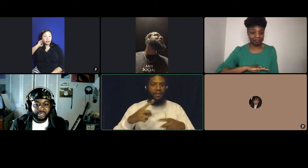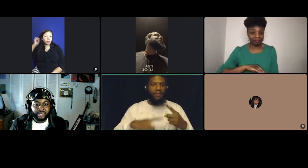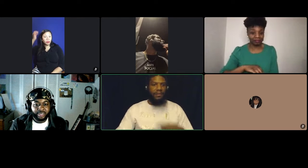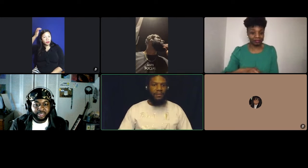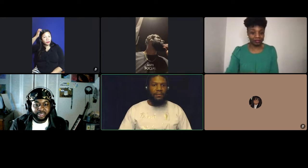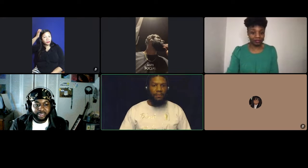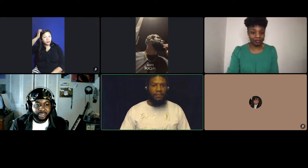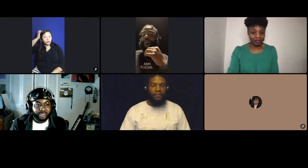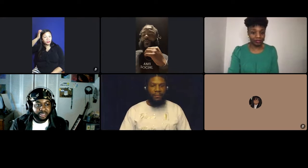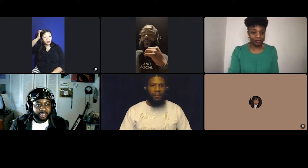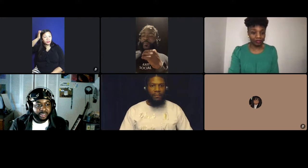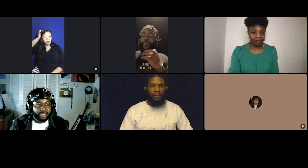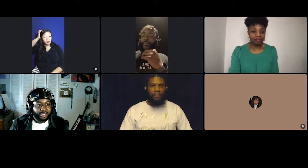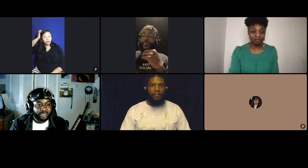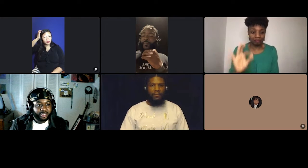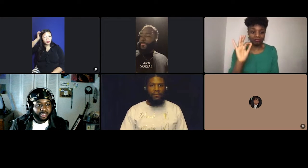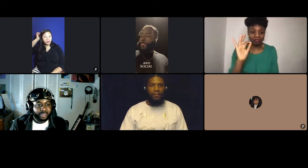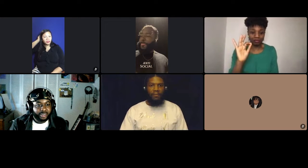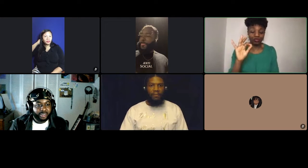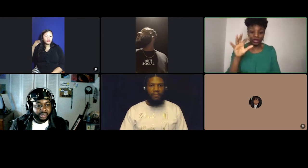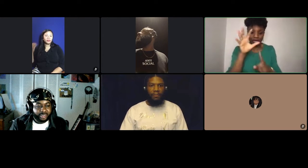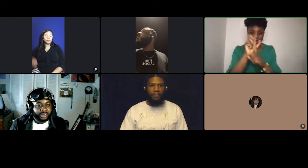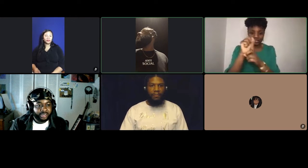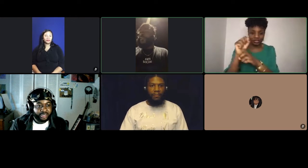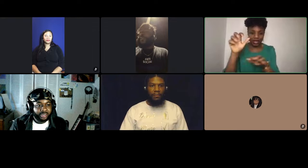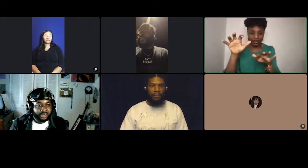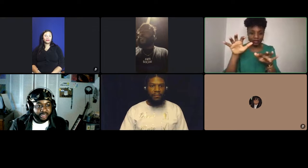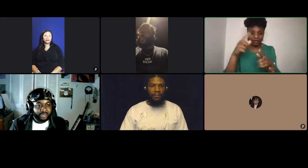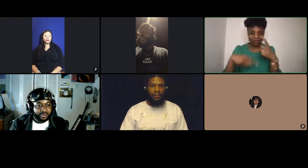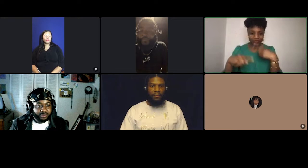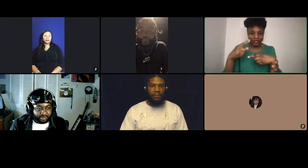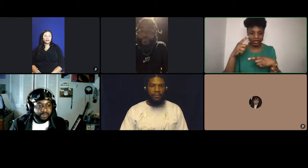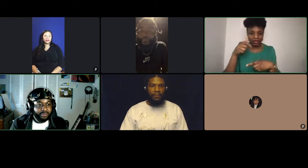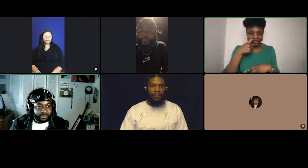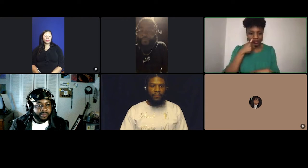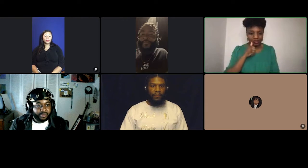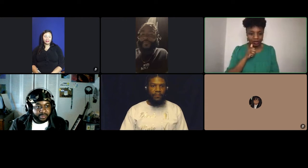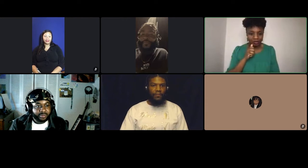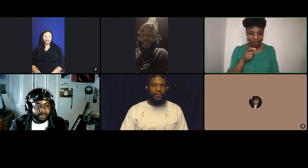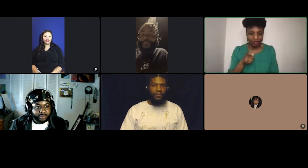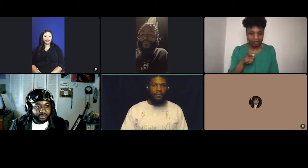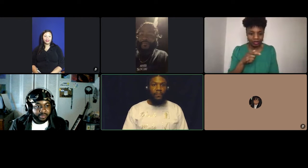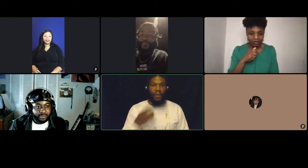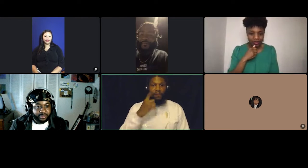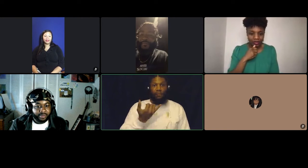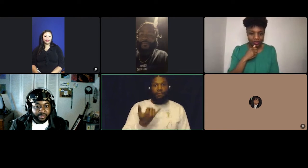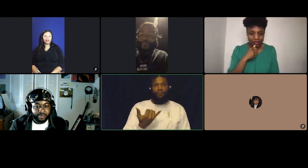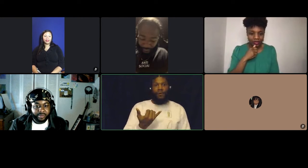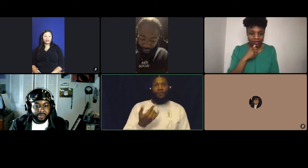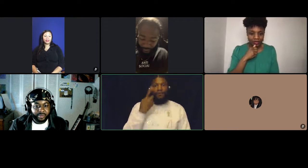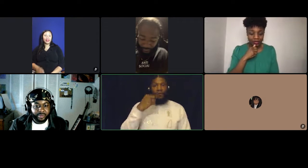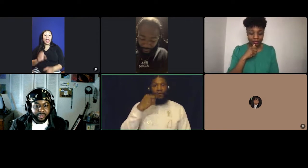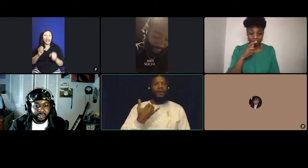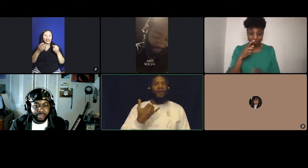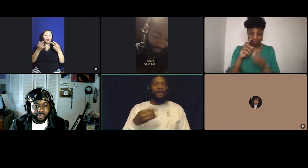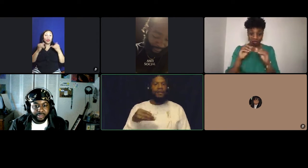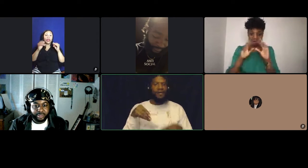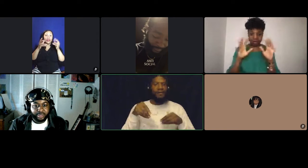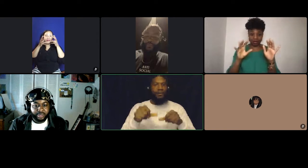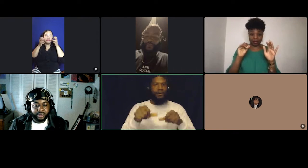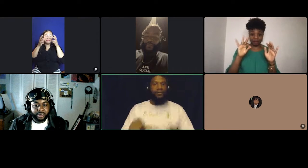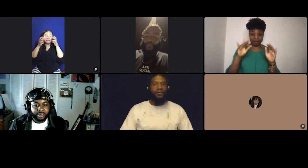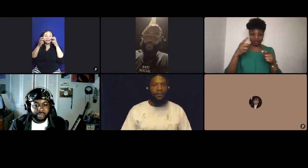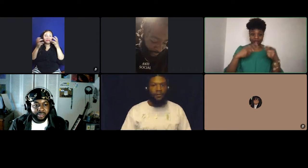can catch signs. Yeah. You can catch signs, you said, Antonio? Like for me right now,